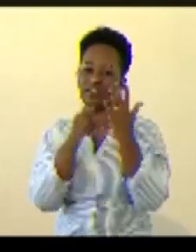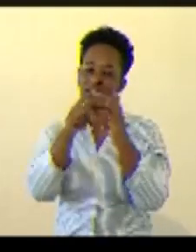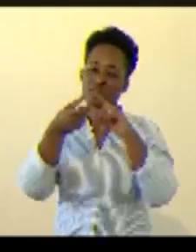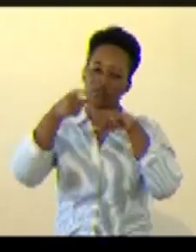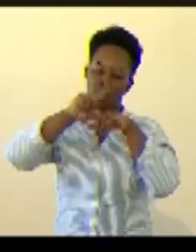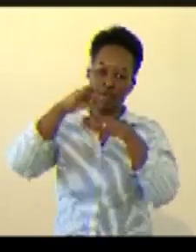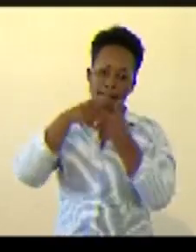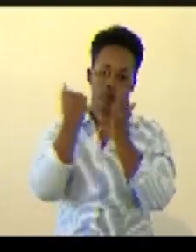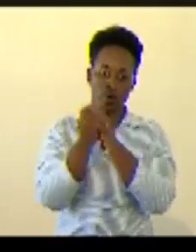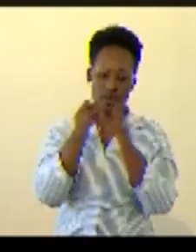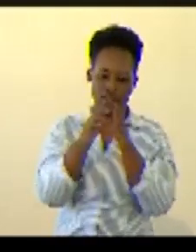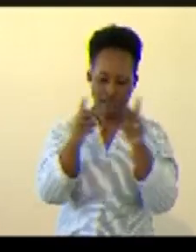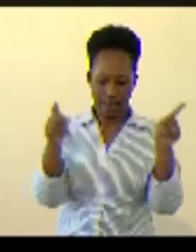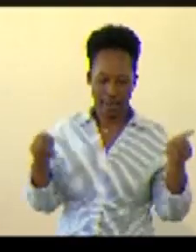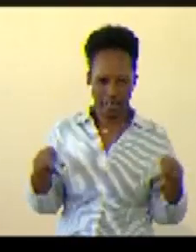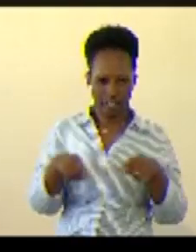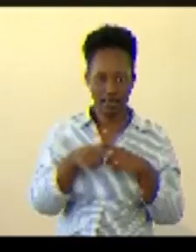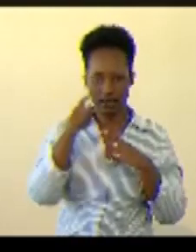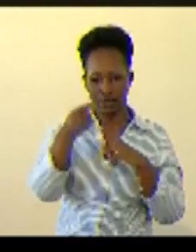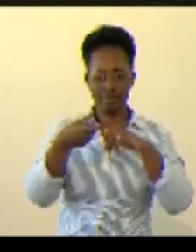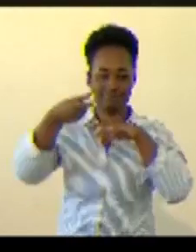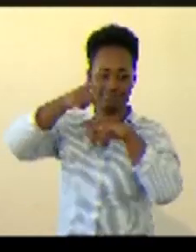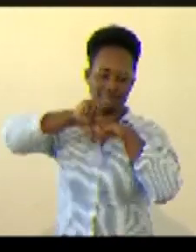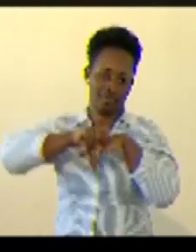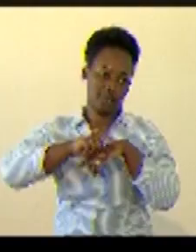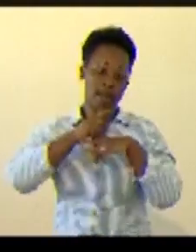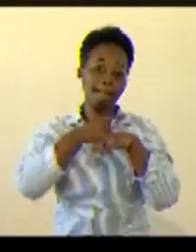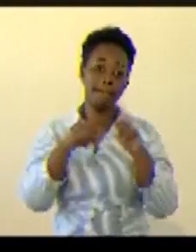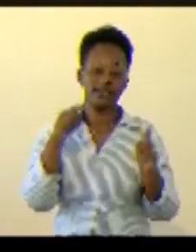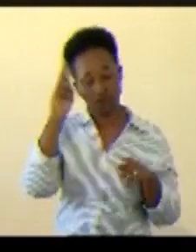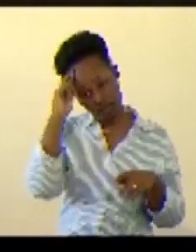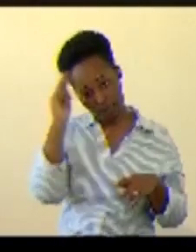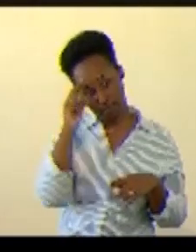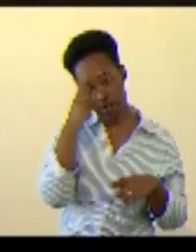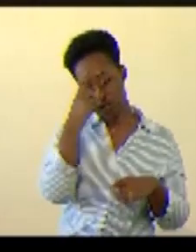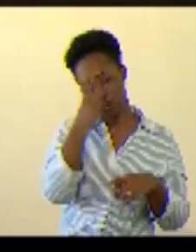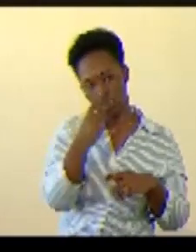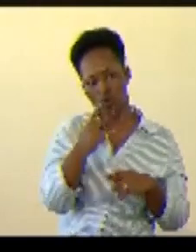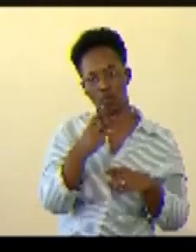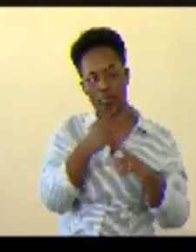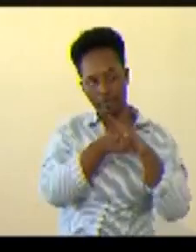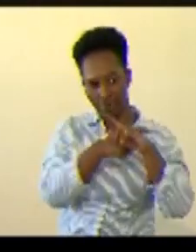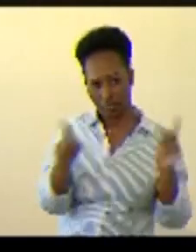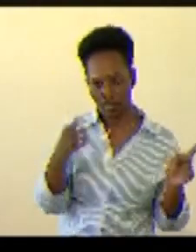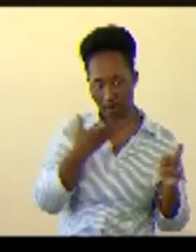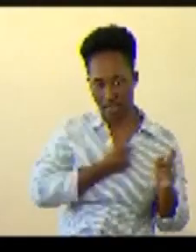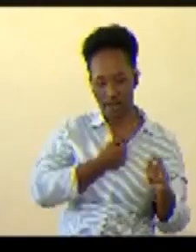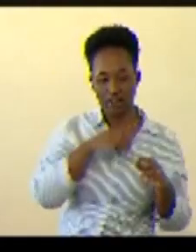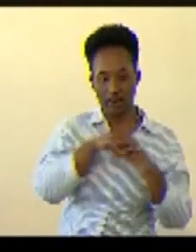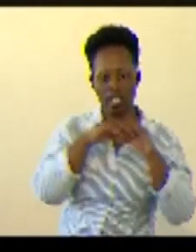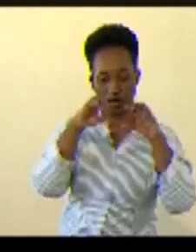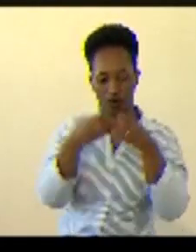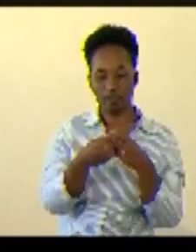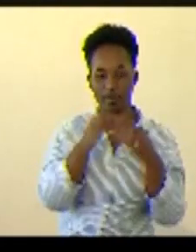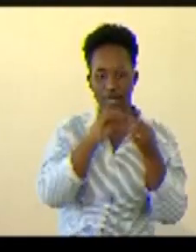because the size is decreasing. But remember the two exceptions we have in group number 2